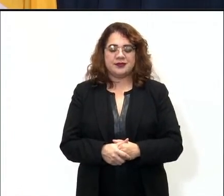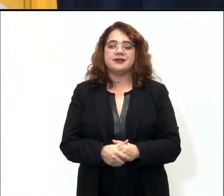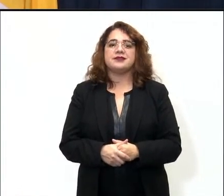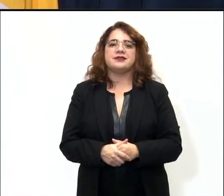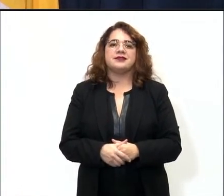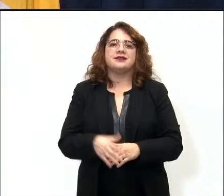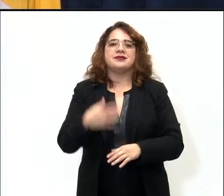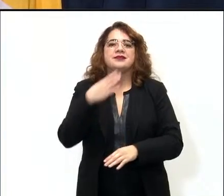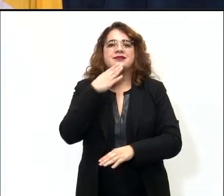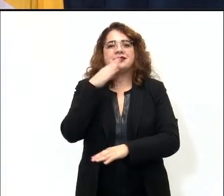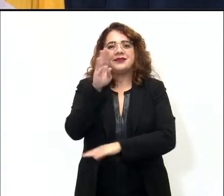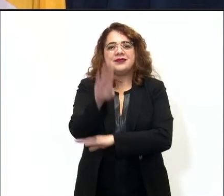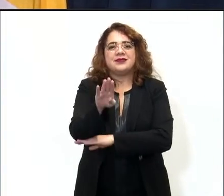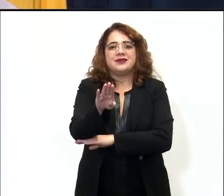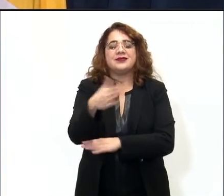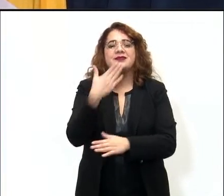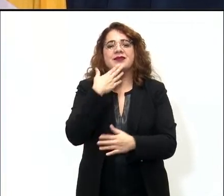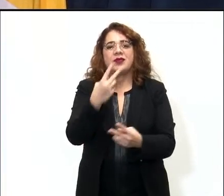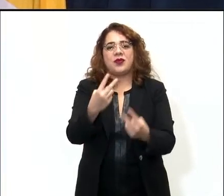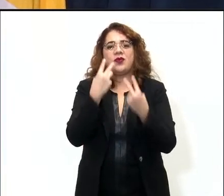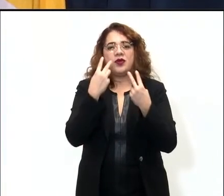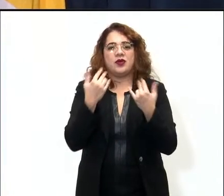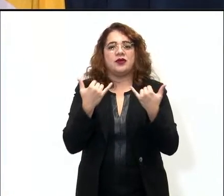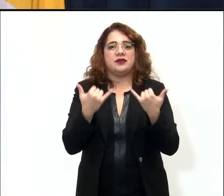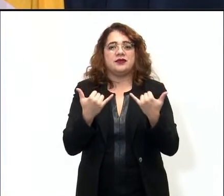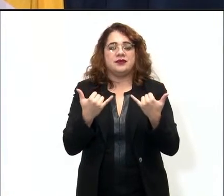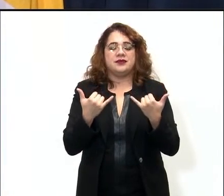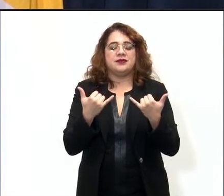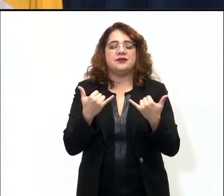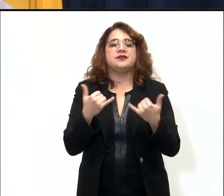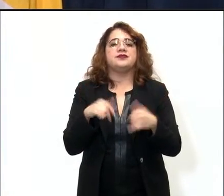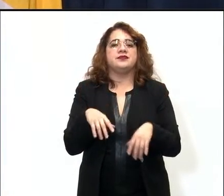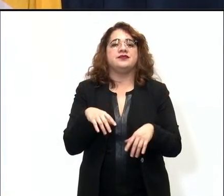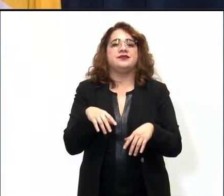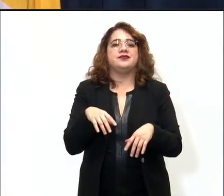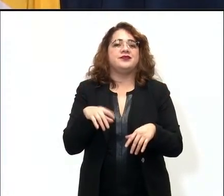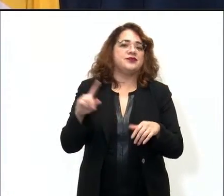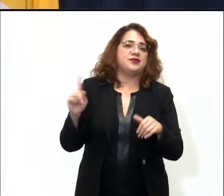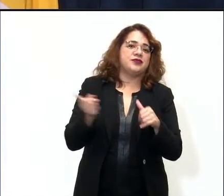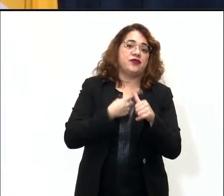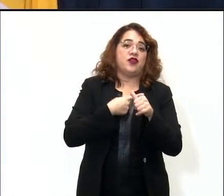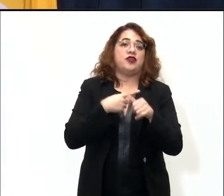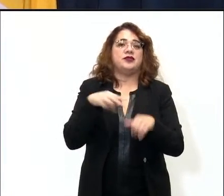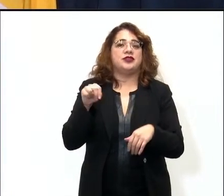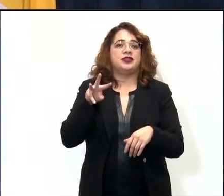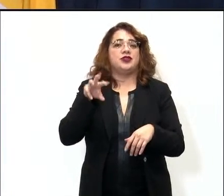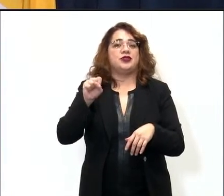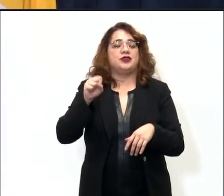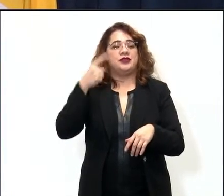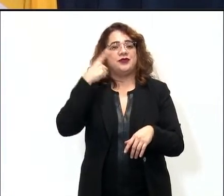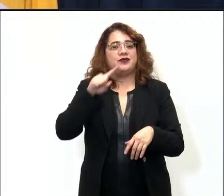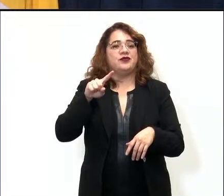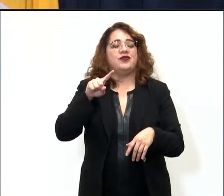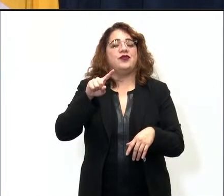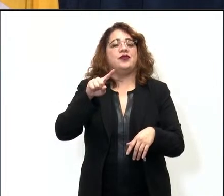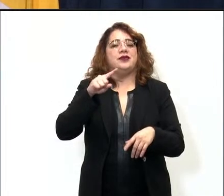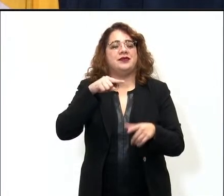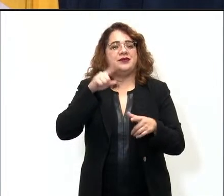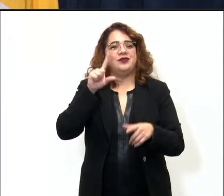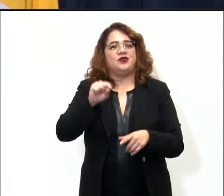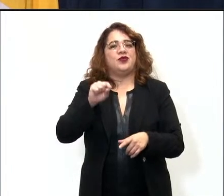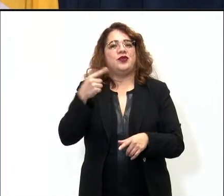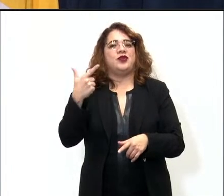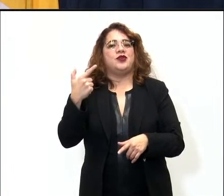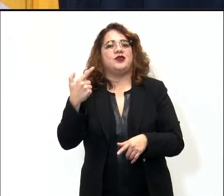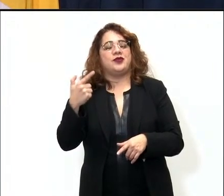Muy buenas tardes, gracias por acompañarnos. Hoy es nuestro primer comunicado del año para el 6 de enero del